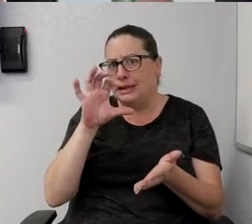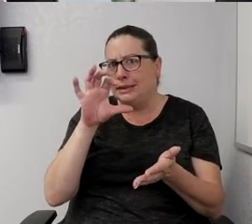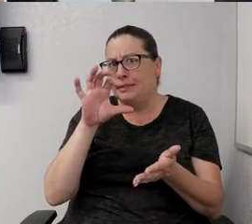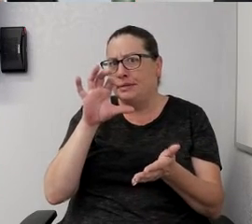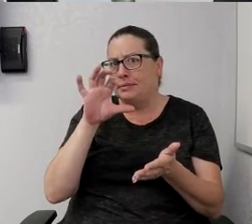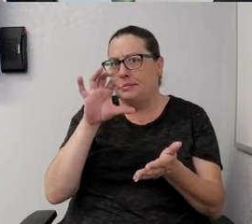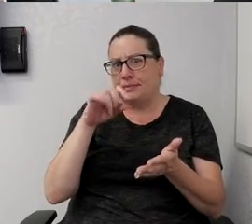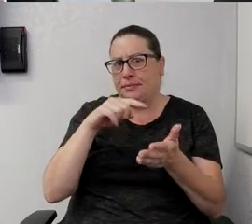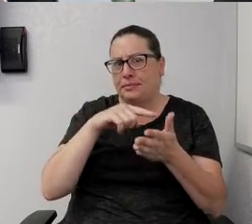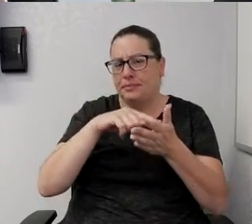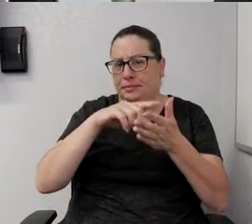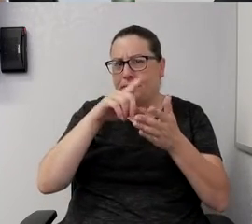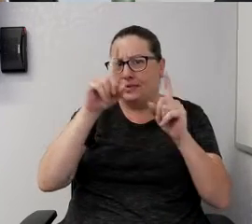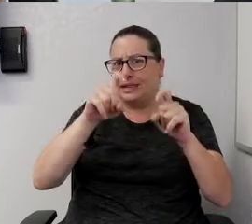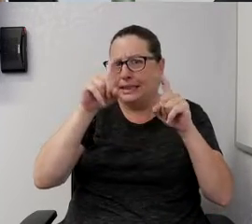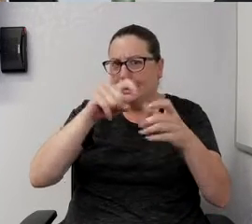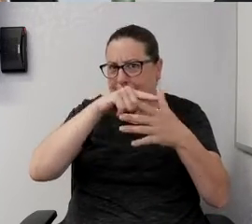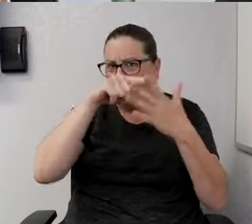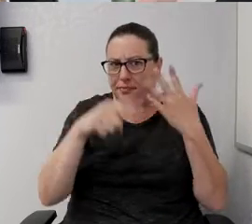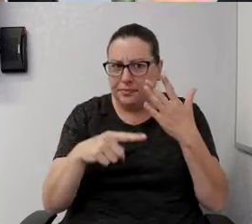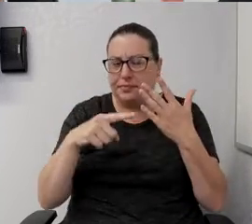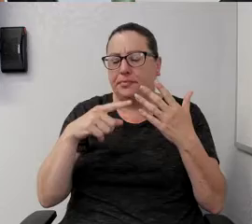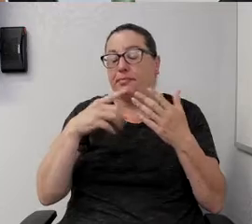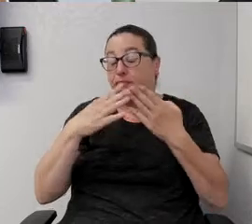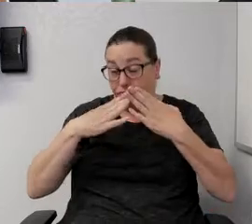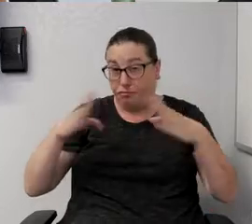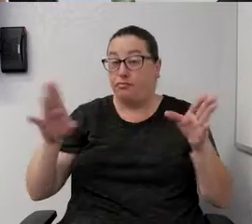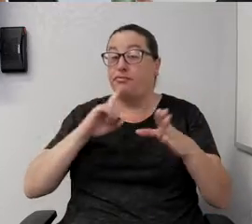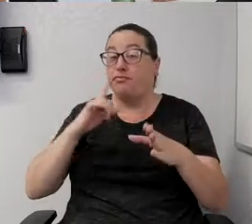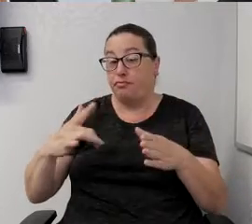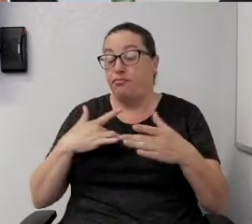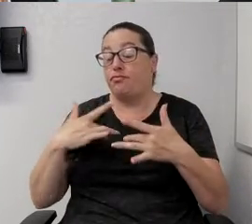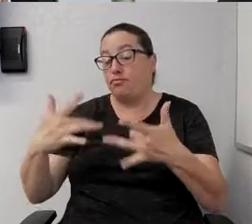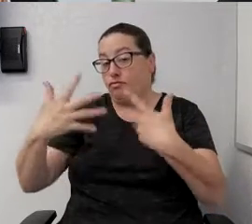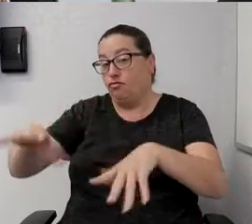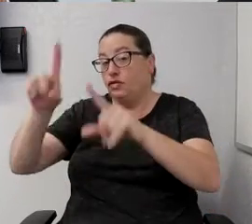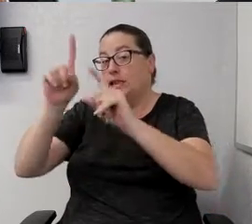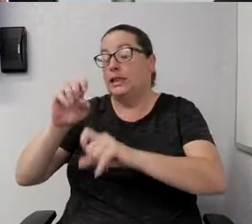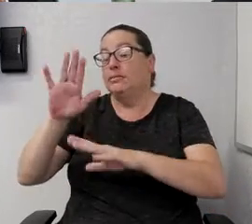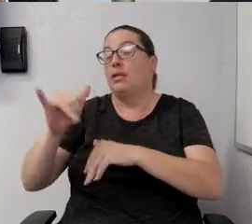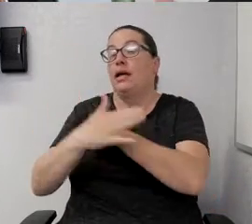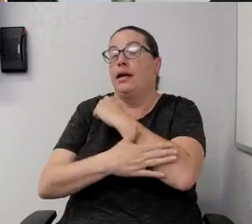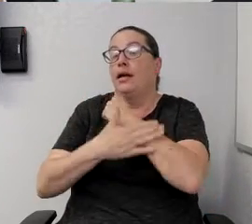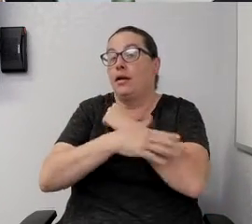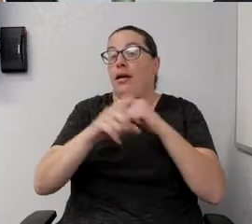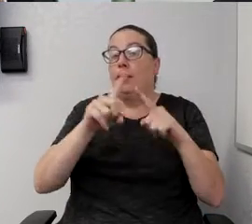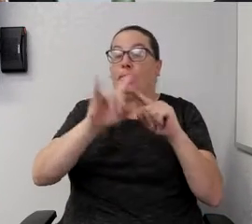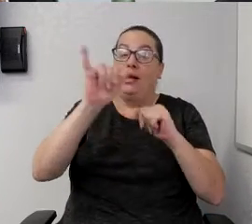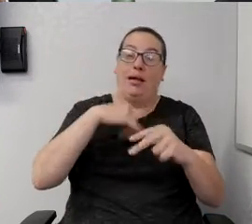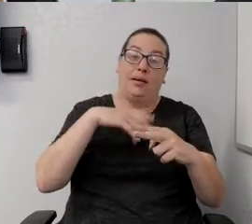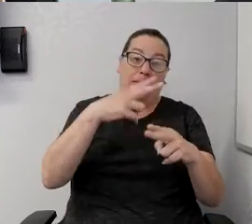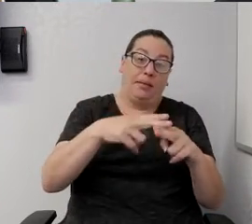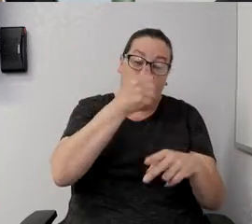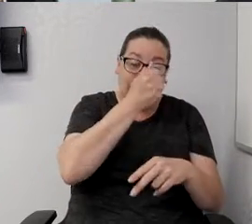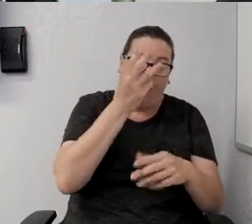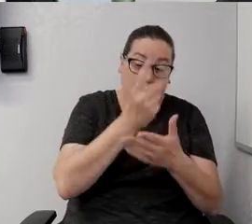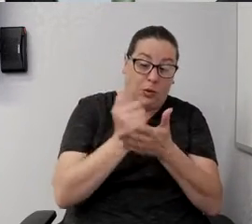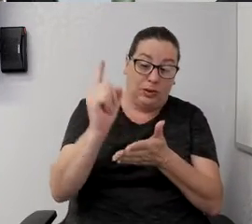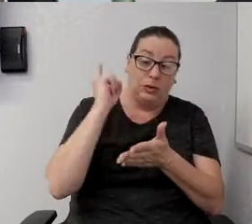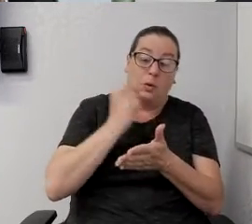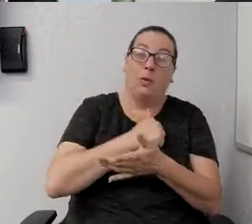been largely tested by the county, but as I mentioned a few weeks ago, we started having the ability to test in-house.